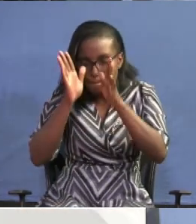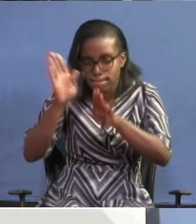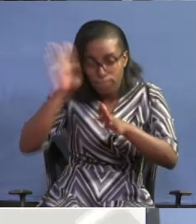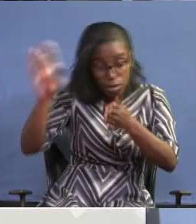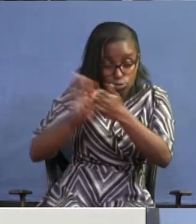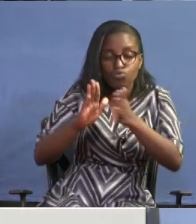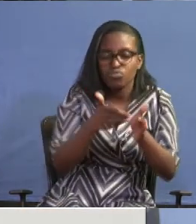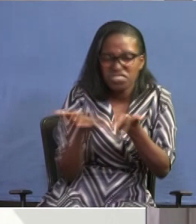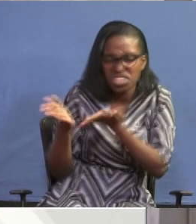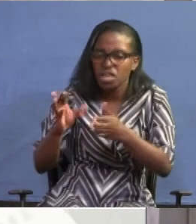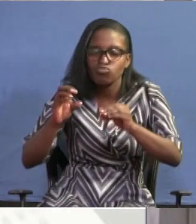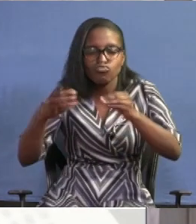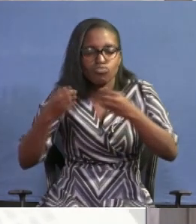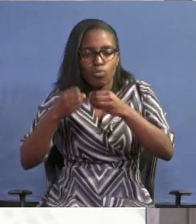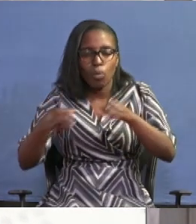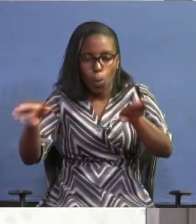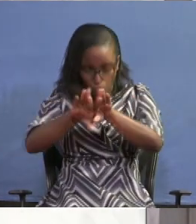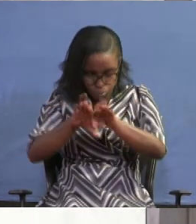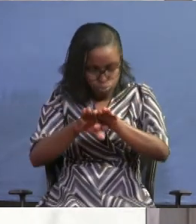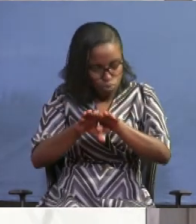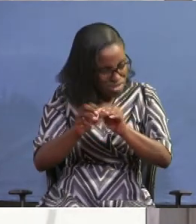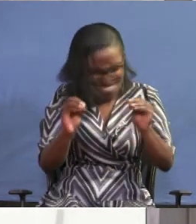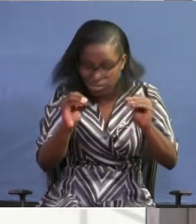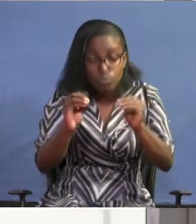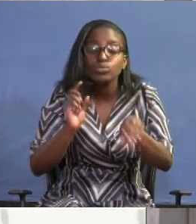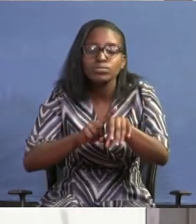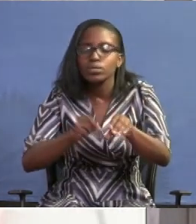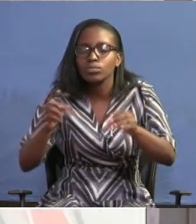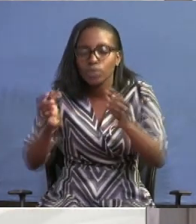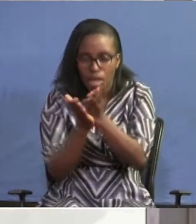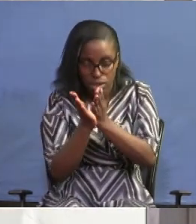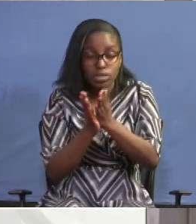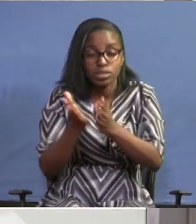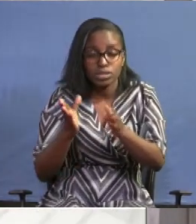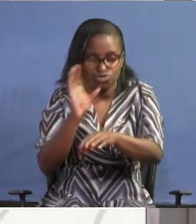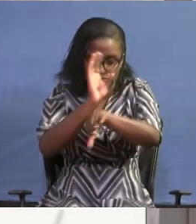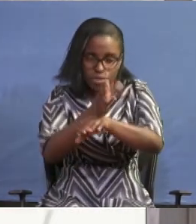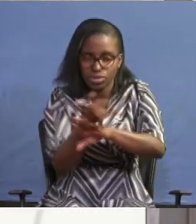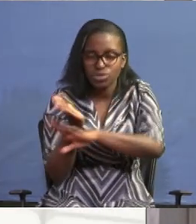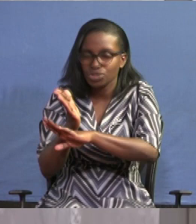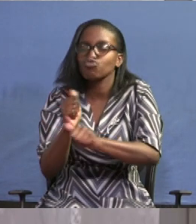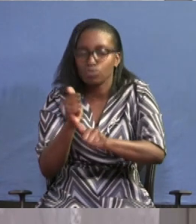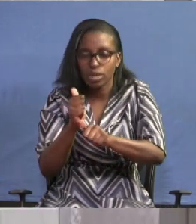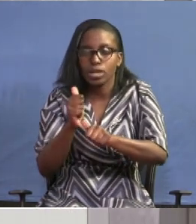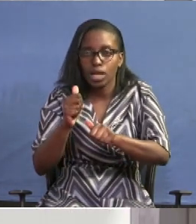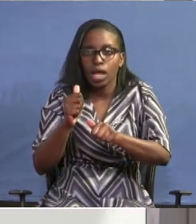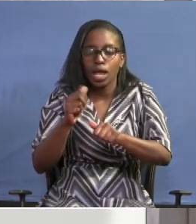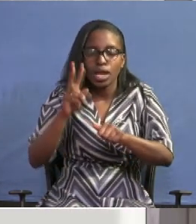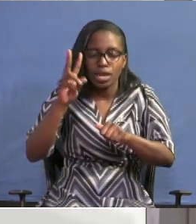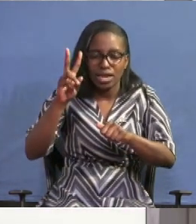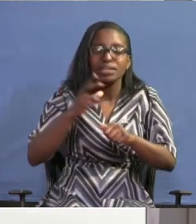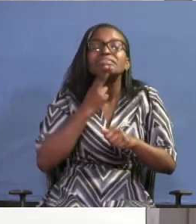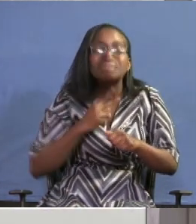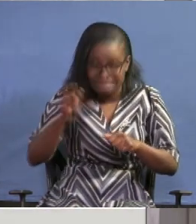of unlocking the country's potential. Speaking during church service at the Kilgoris Day Primary School in Narok County, the head of state